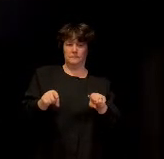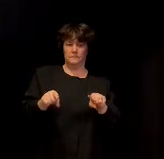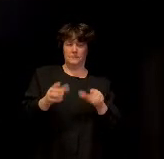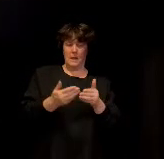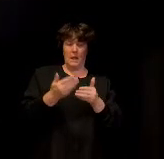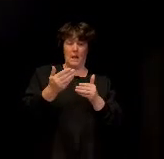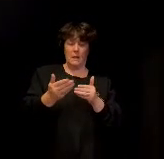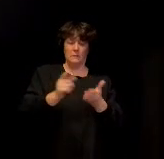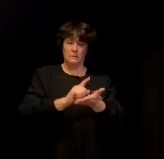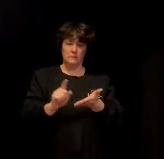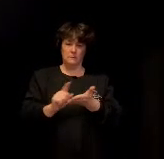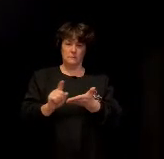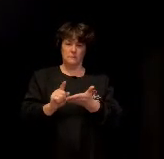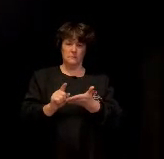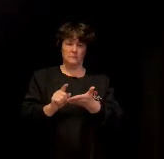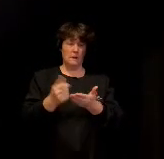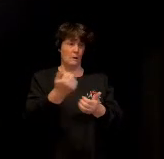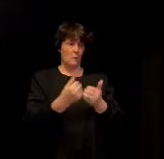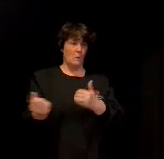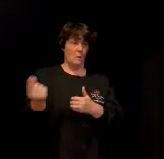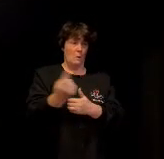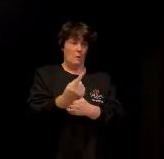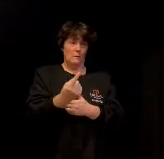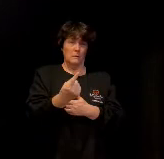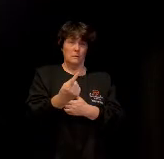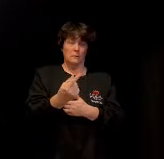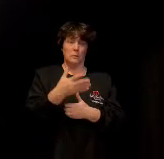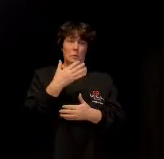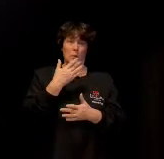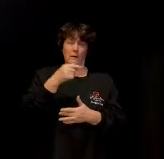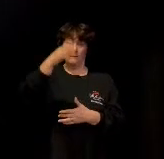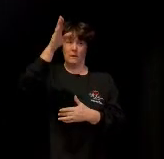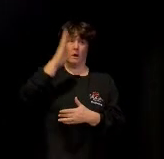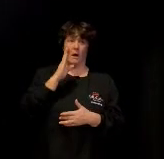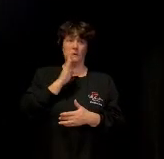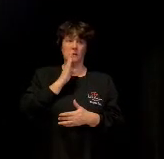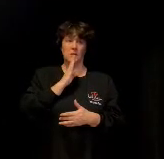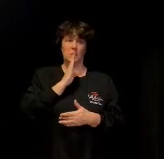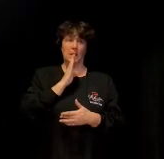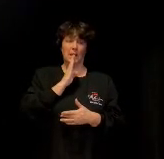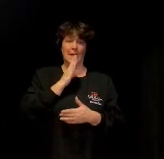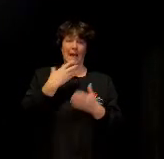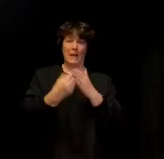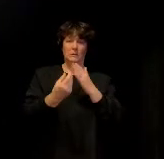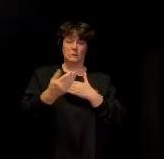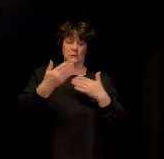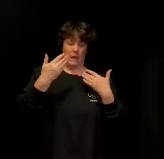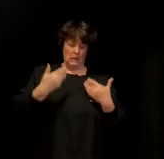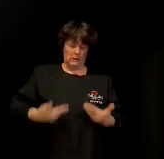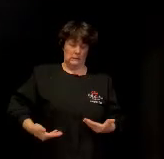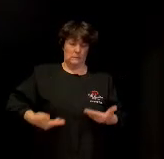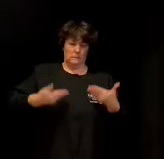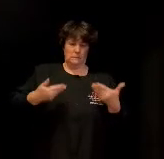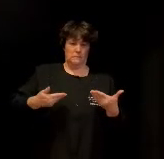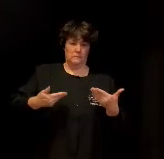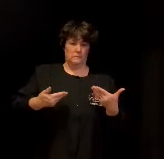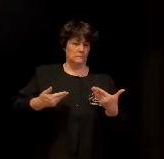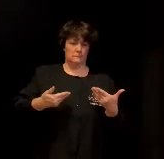Because everybody's waiting for God to speak out there to this way. It don't work that way. God speaks from